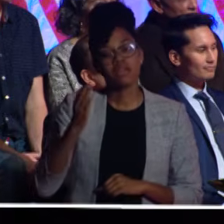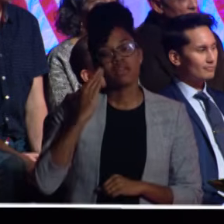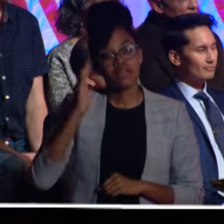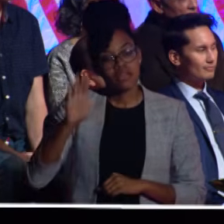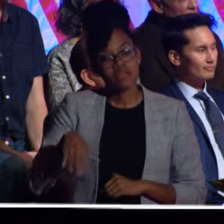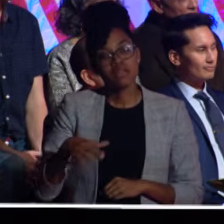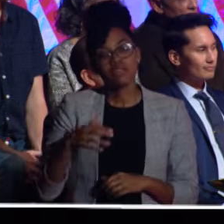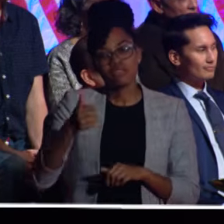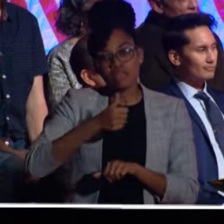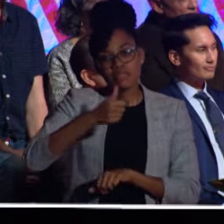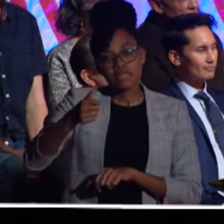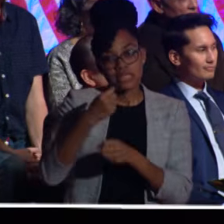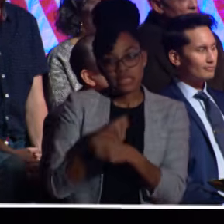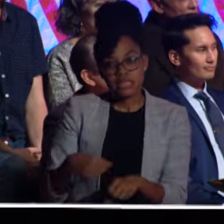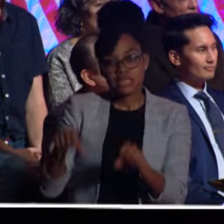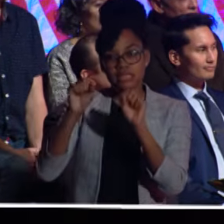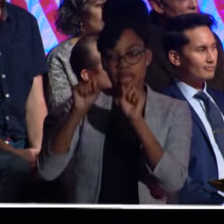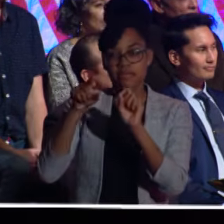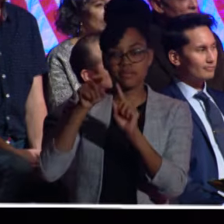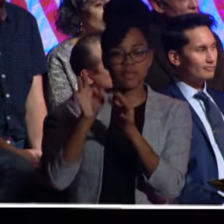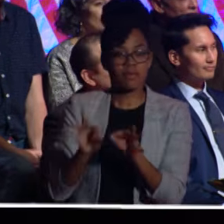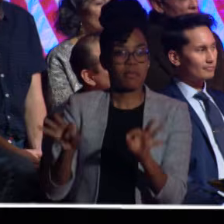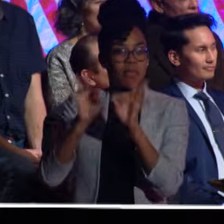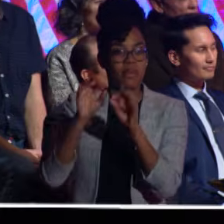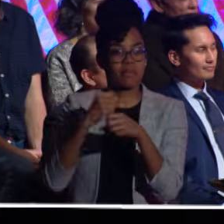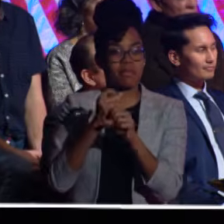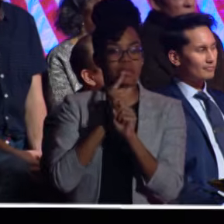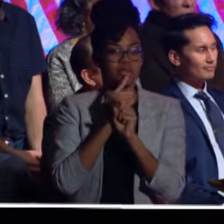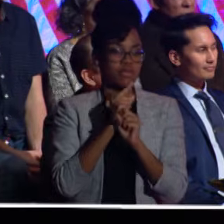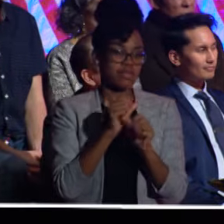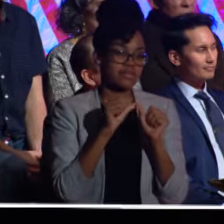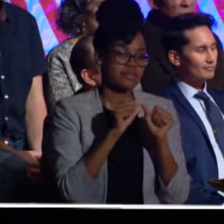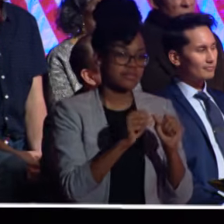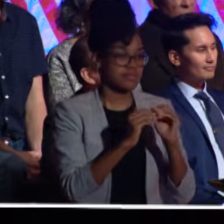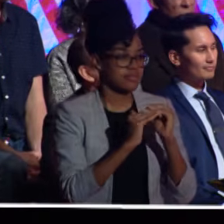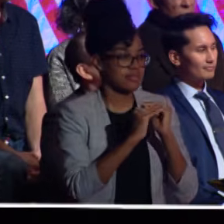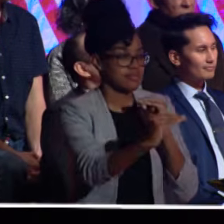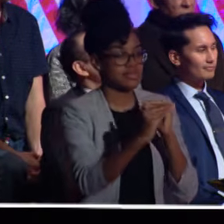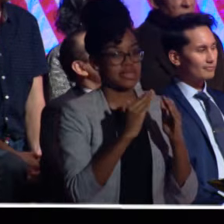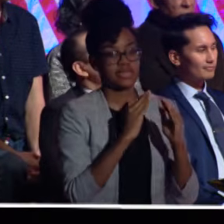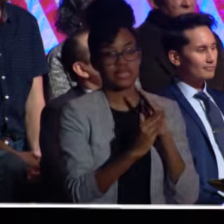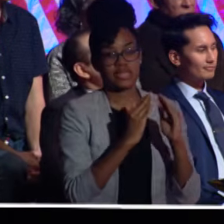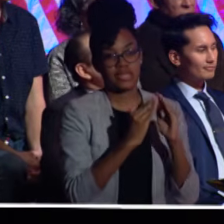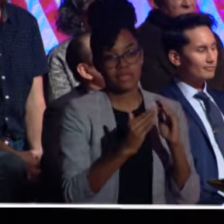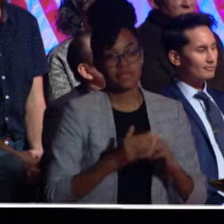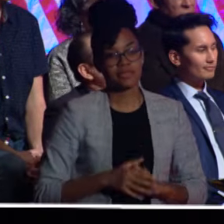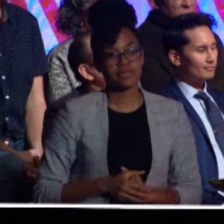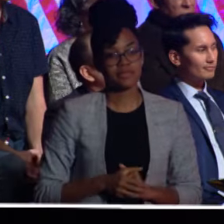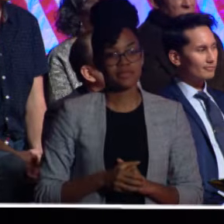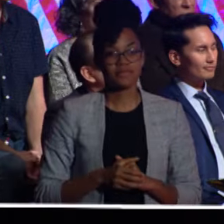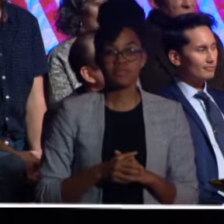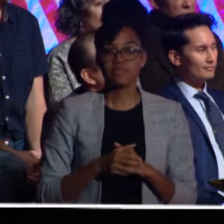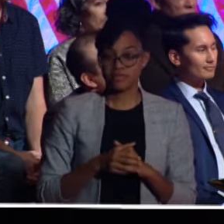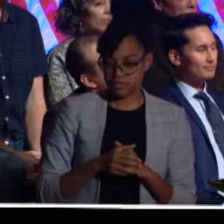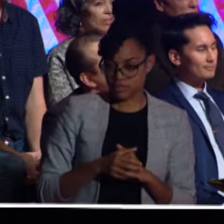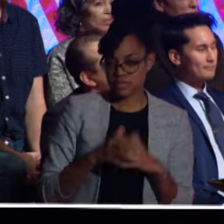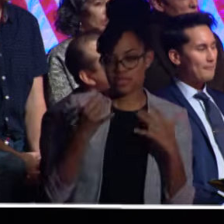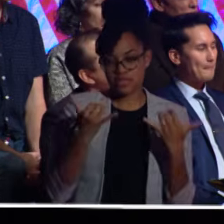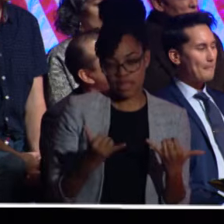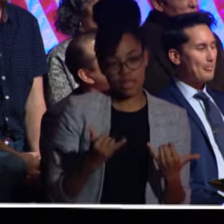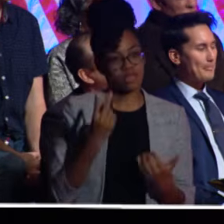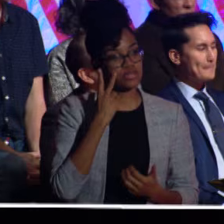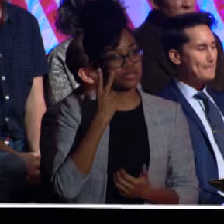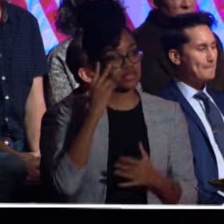transportation system is the key to building a resilient and sustainable city. So as the 2020 candidates ask for